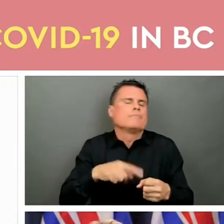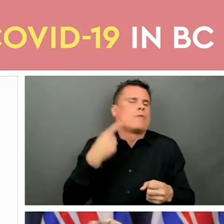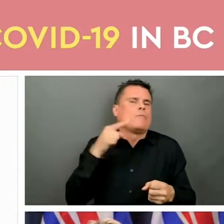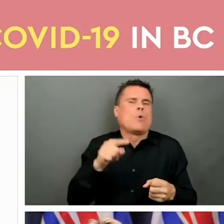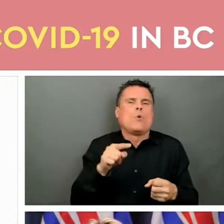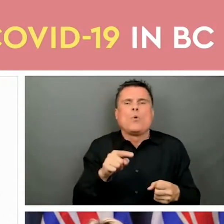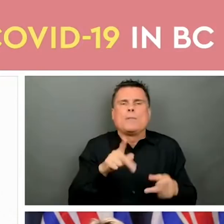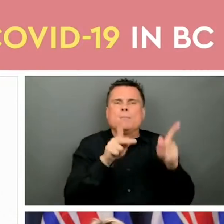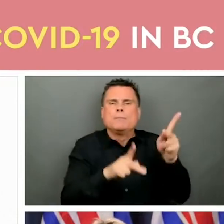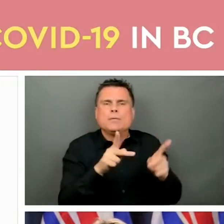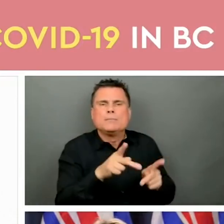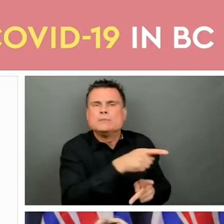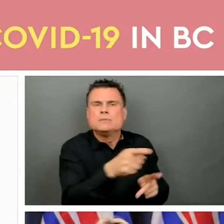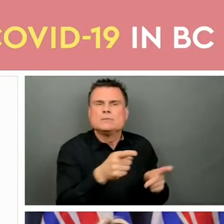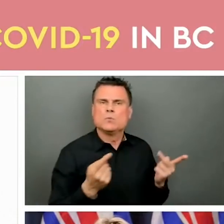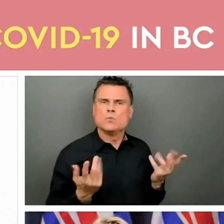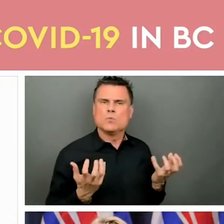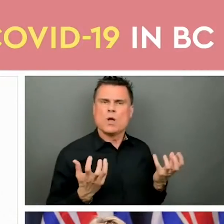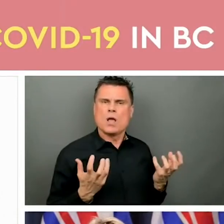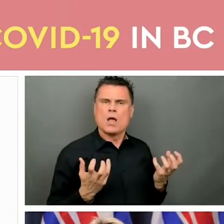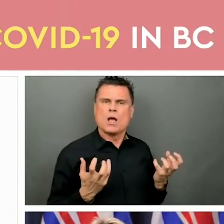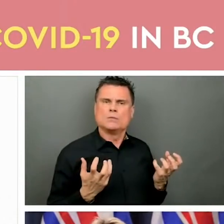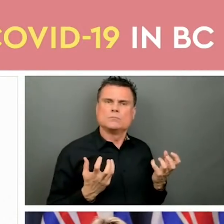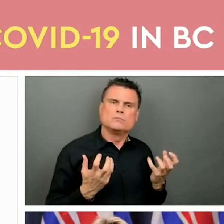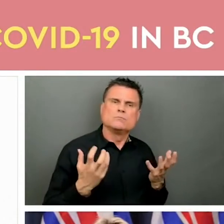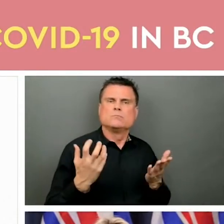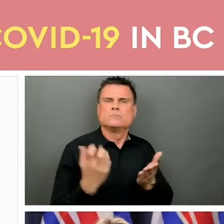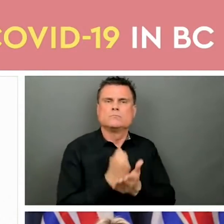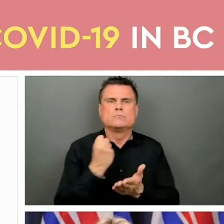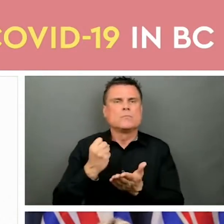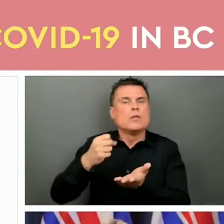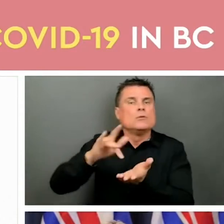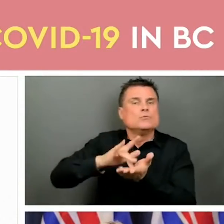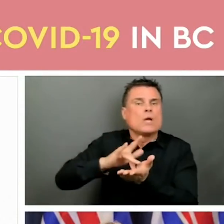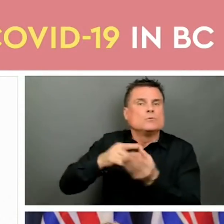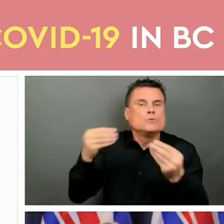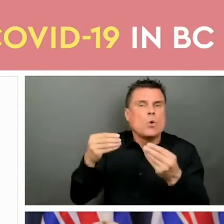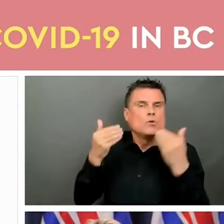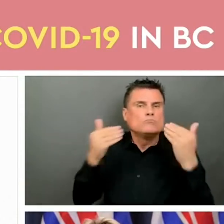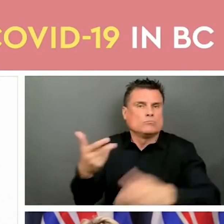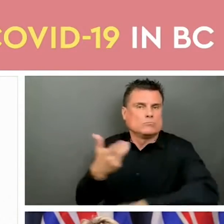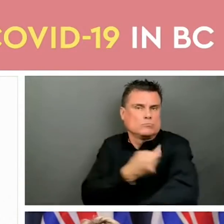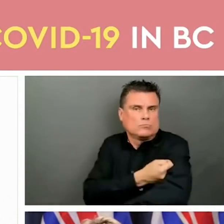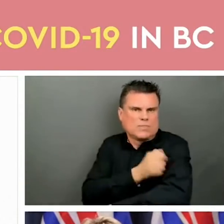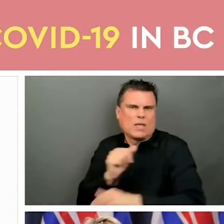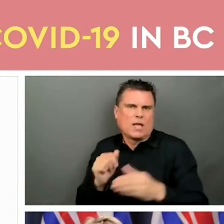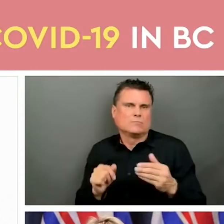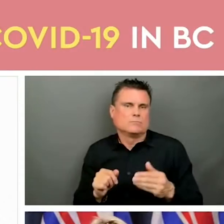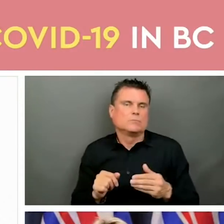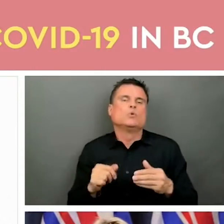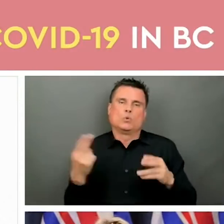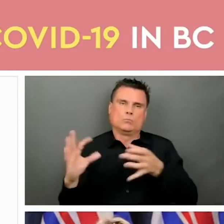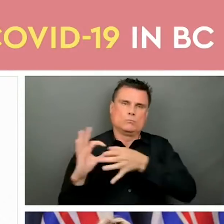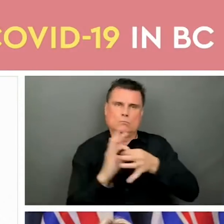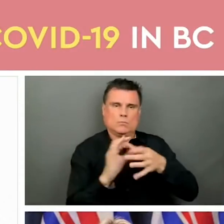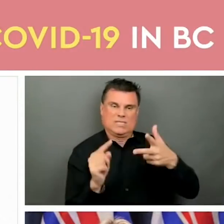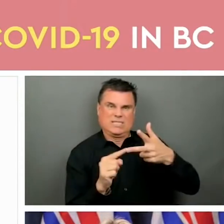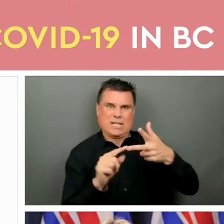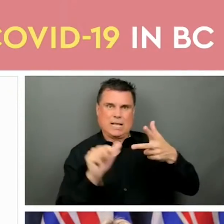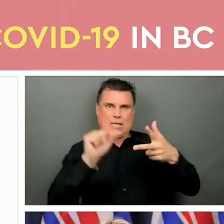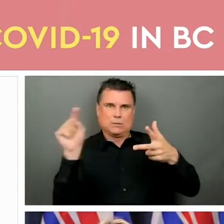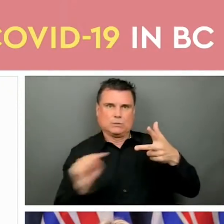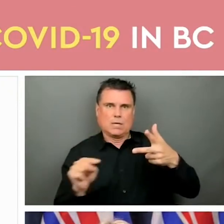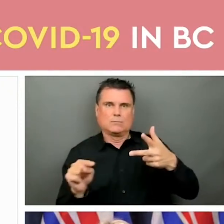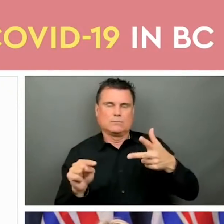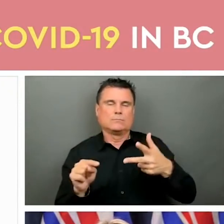become clear that the risk of very rare blood clots associated with vaccination is in the range of about 4 in 1